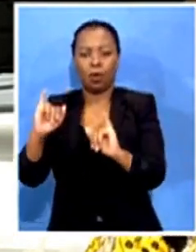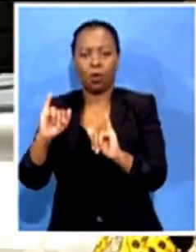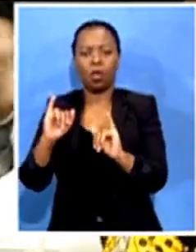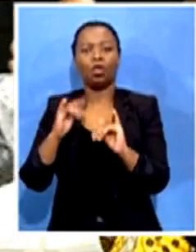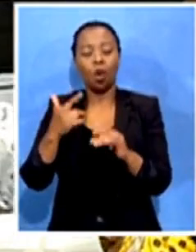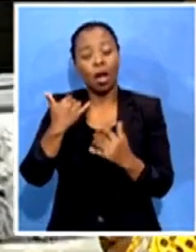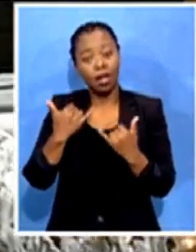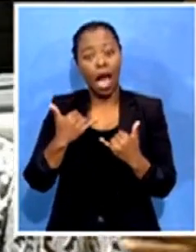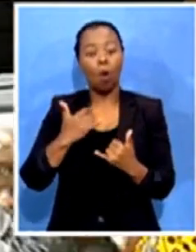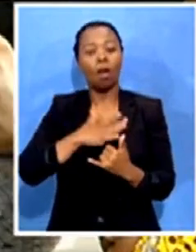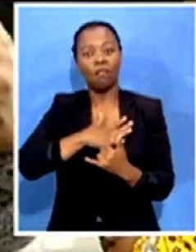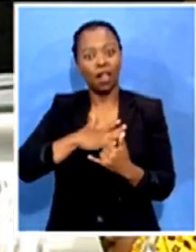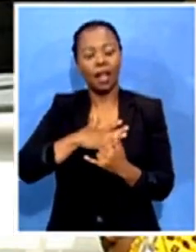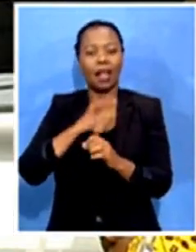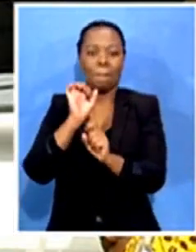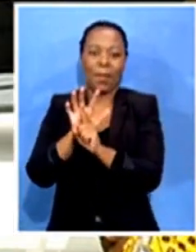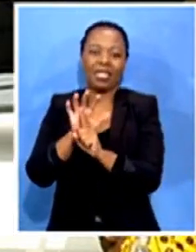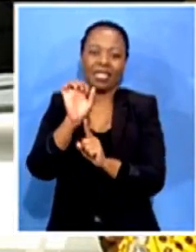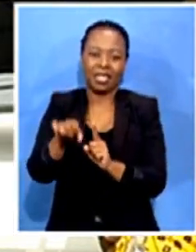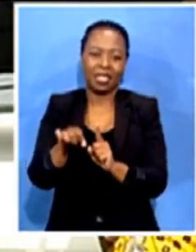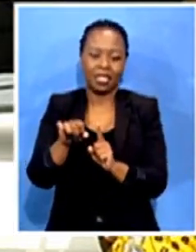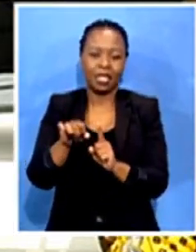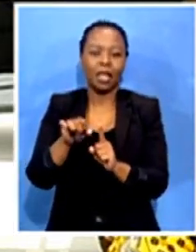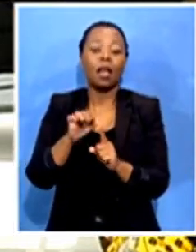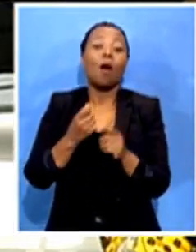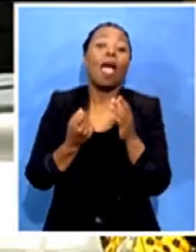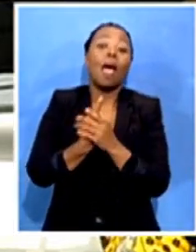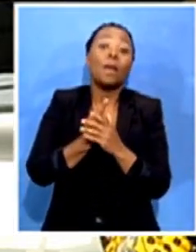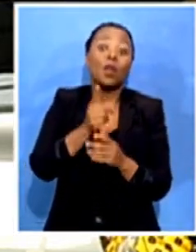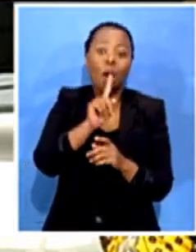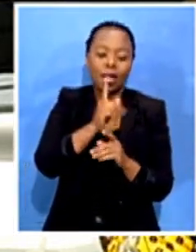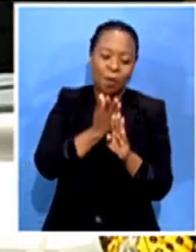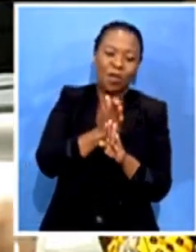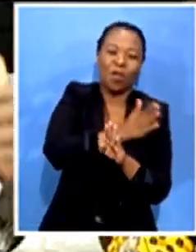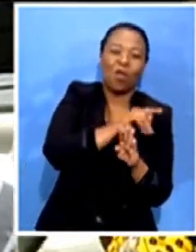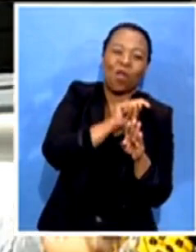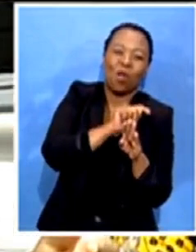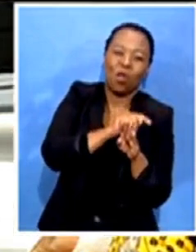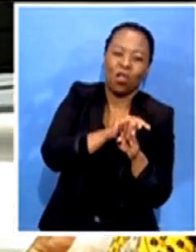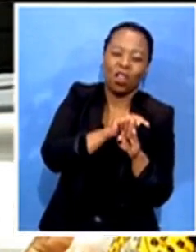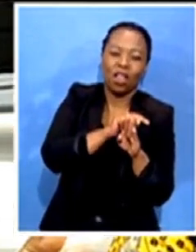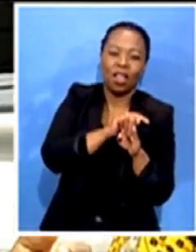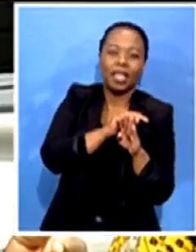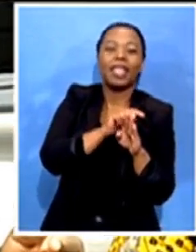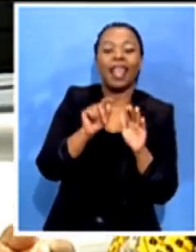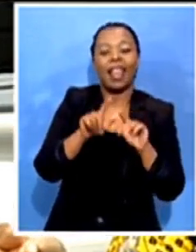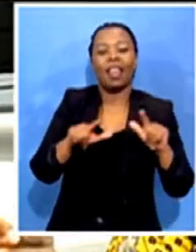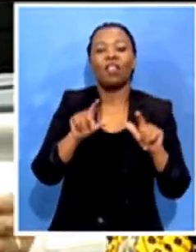a result of what happened before the introduction of level 3 in the run-up to Christmas.